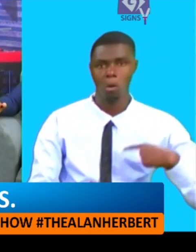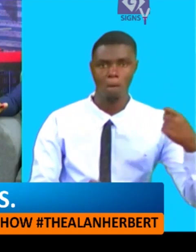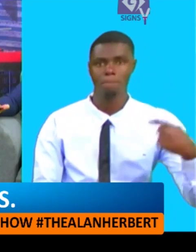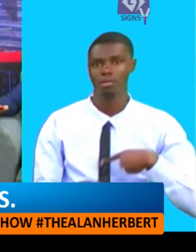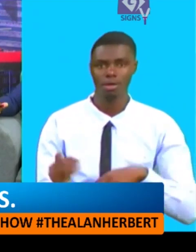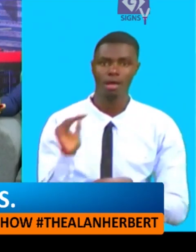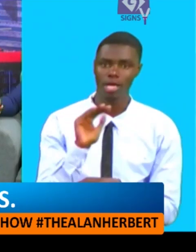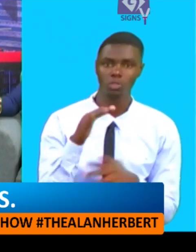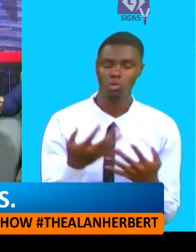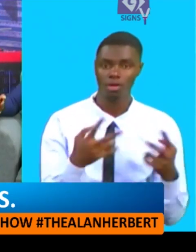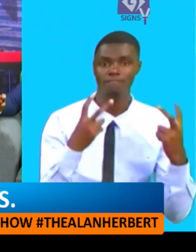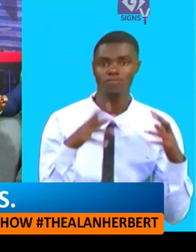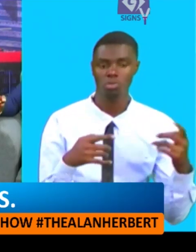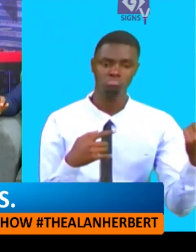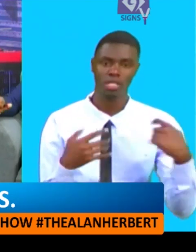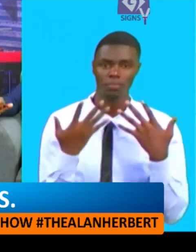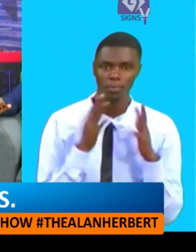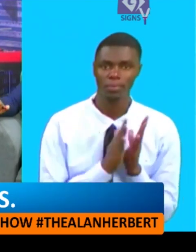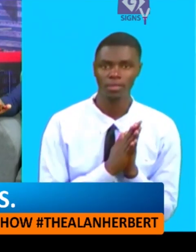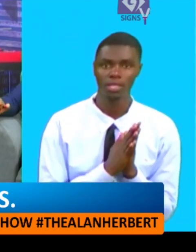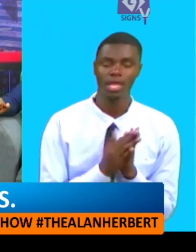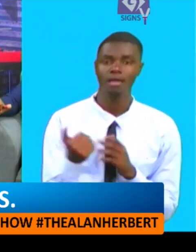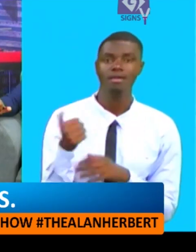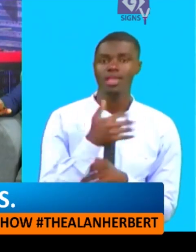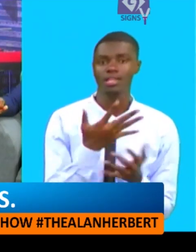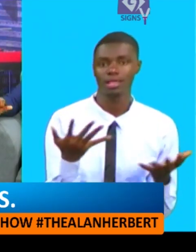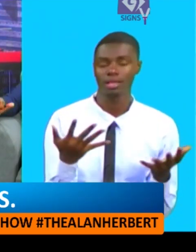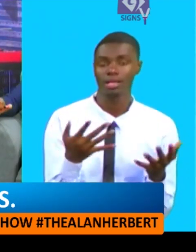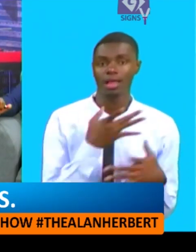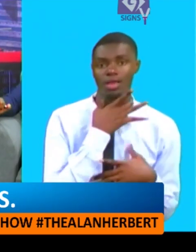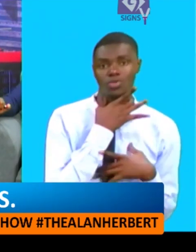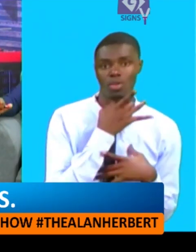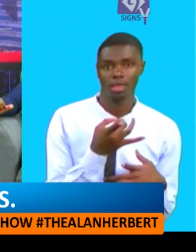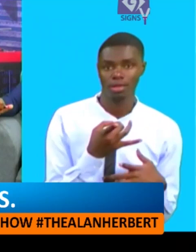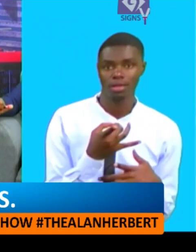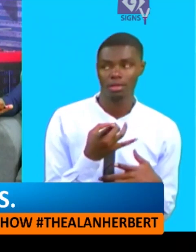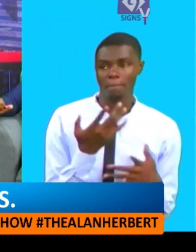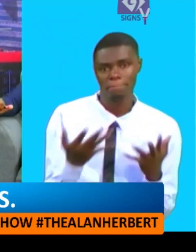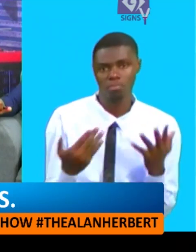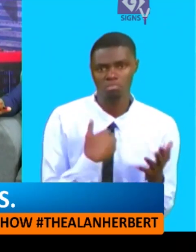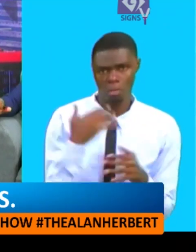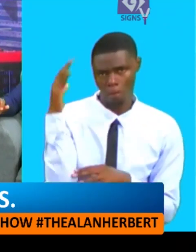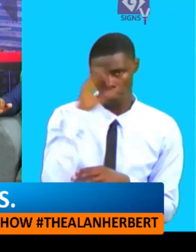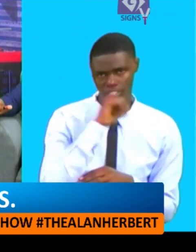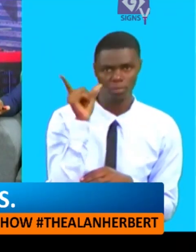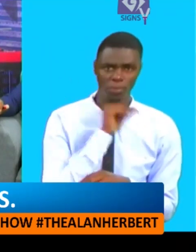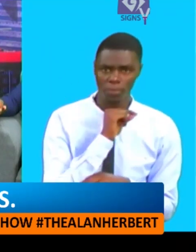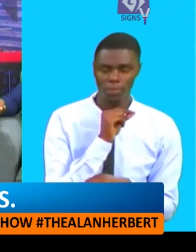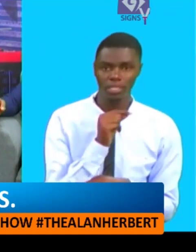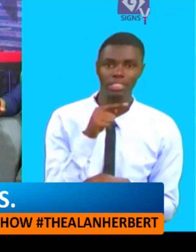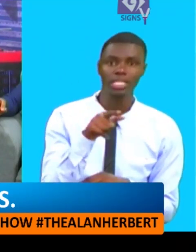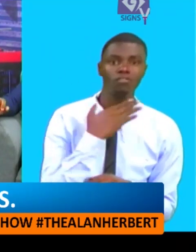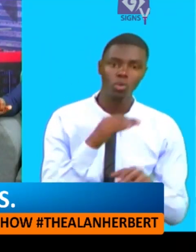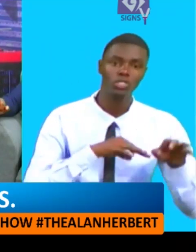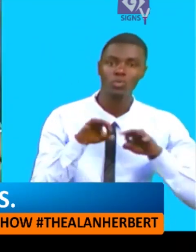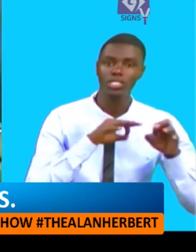I've asked or the concerns that the viewers might have had, is there anything that you'd like, that I probably did not touch base on, that you'd like